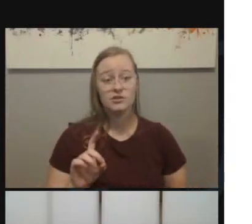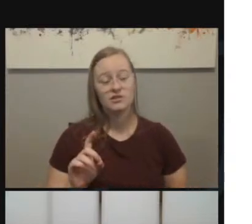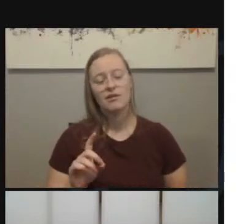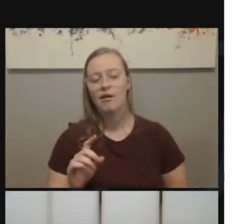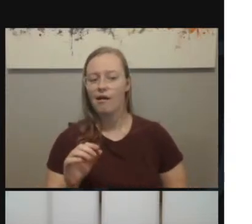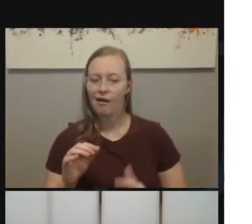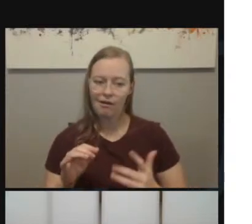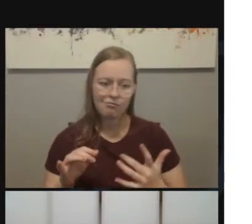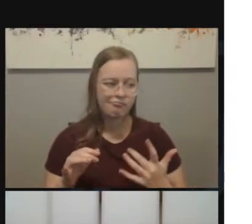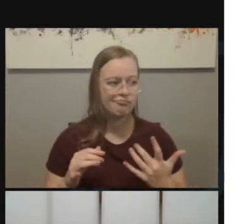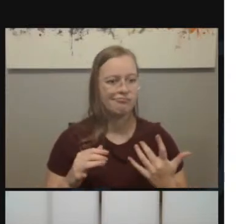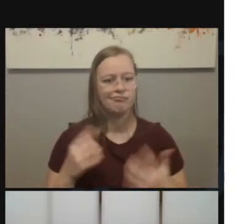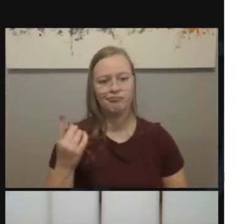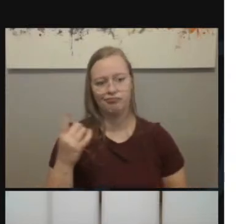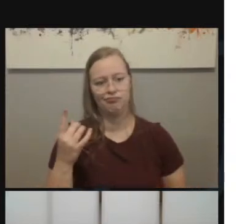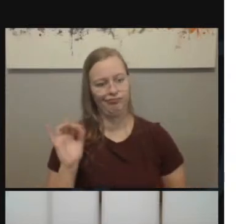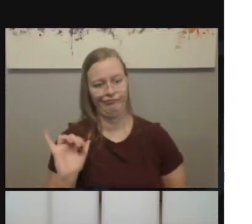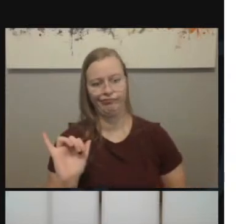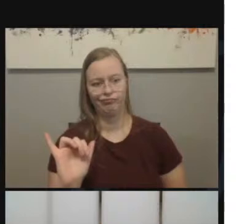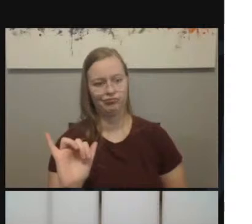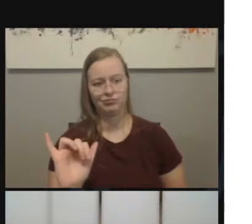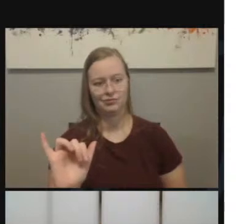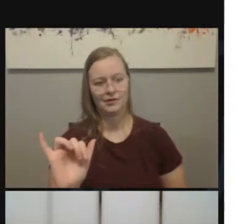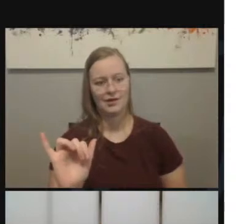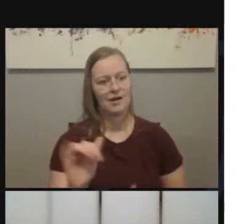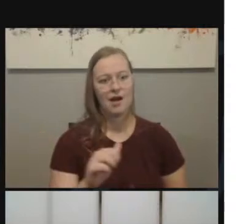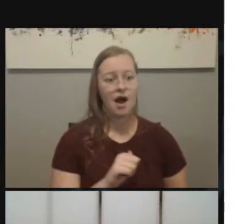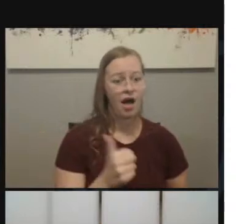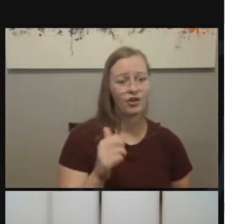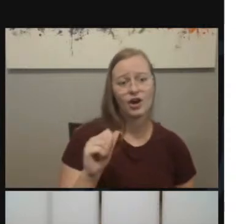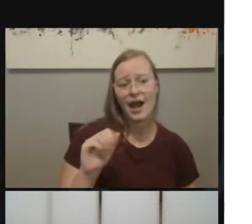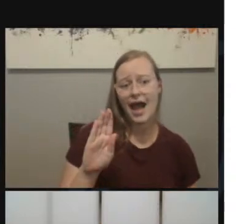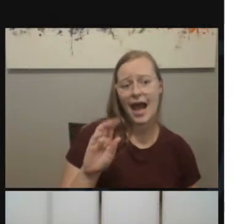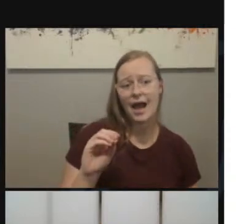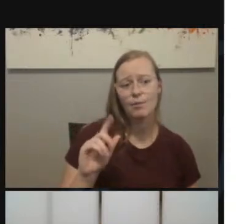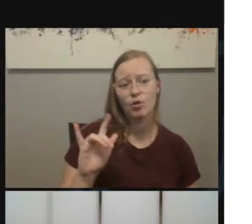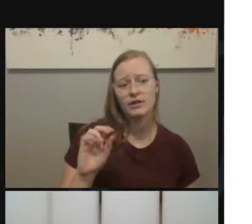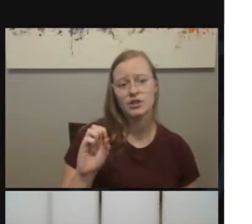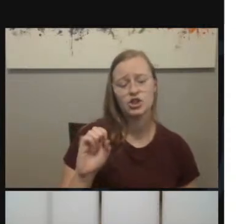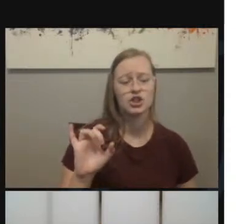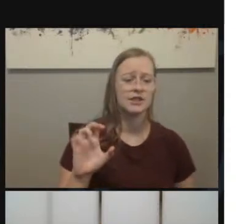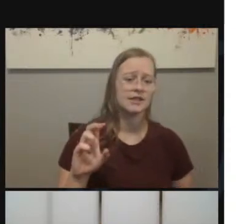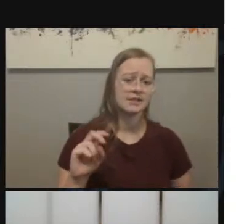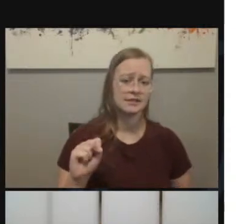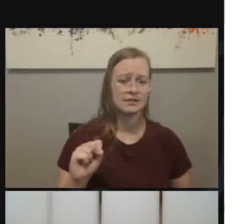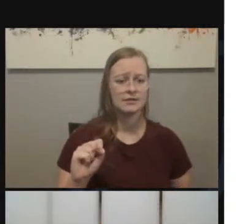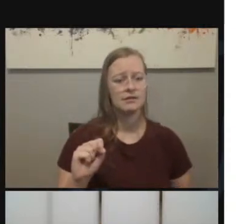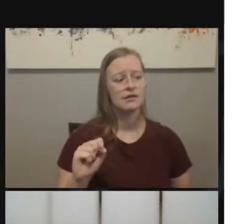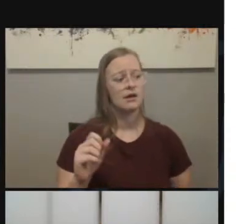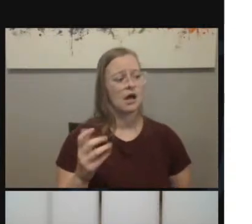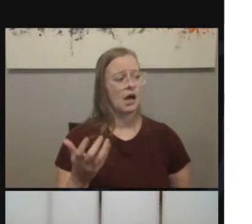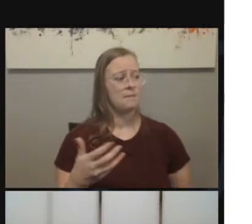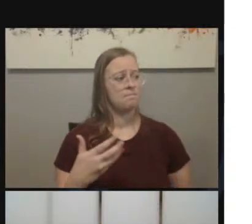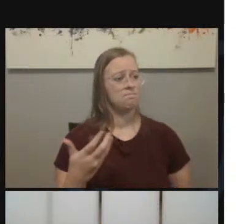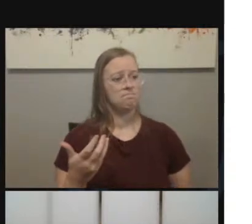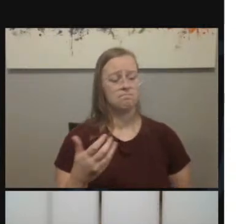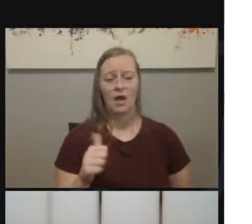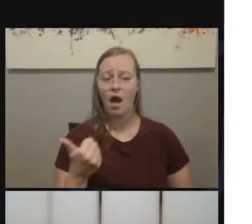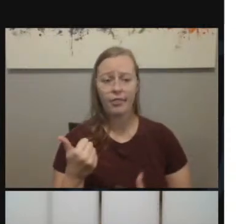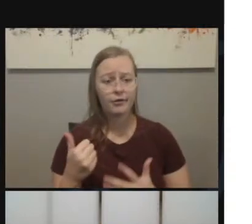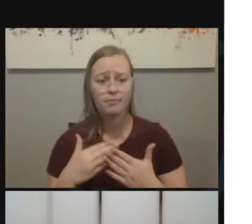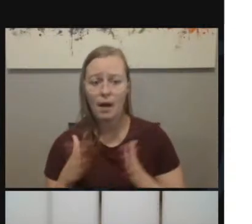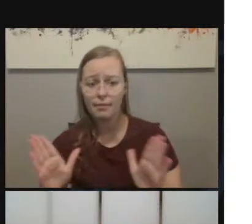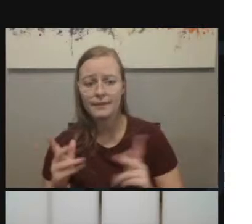fashion by fellow abolitionists, by the general public, even by opponents of emancipation